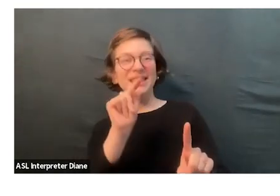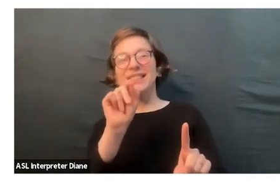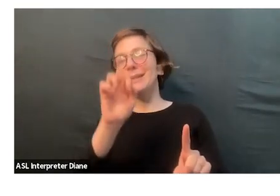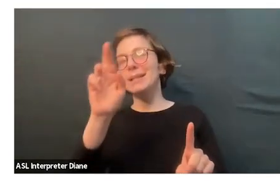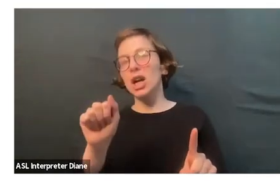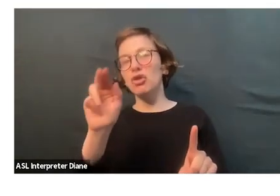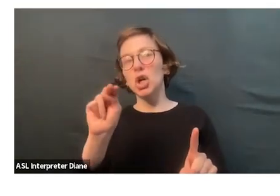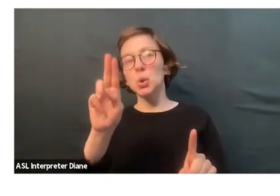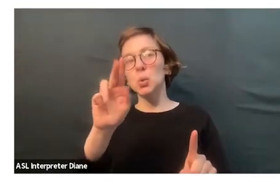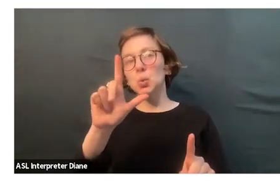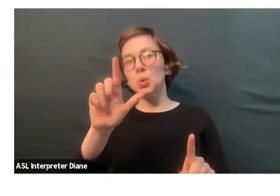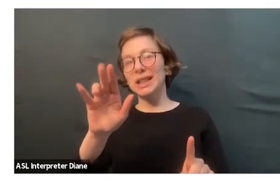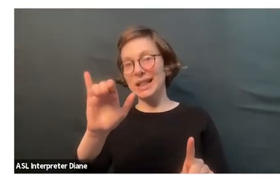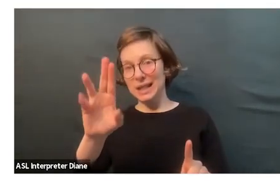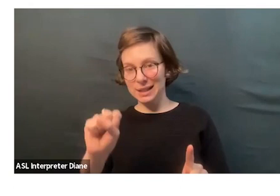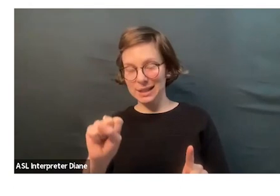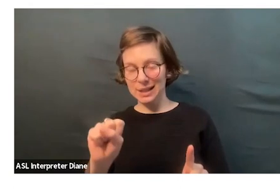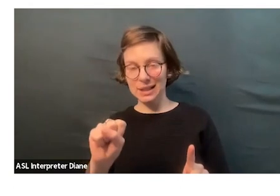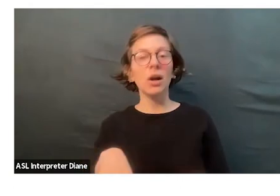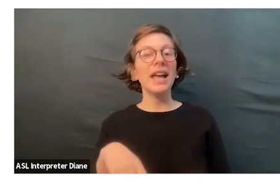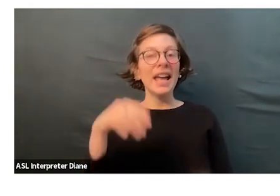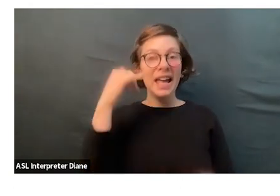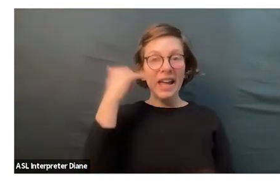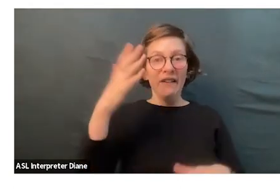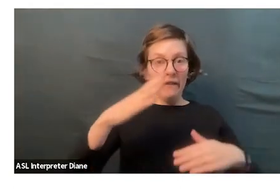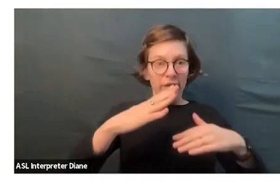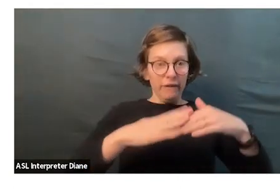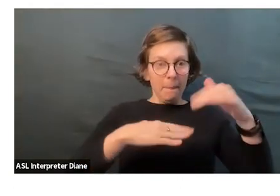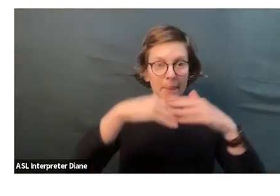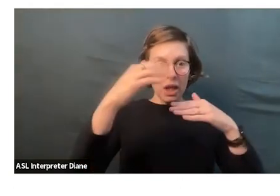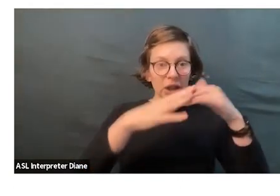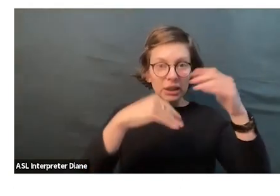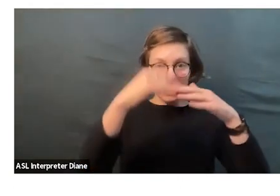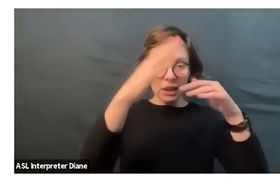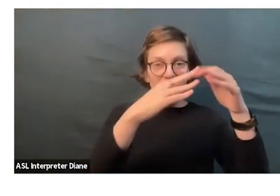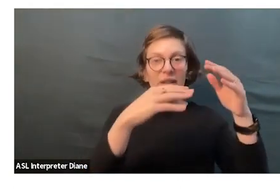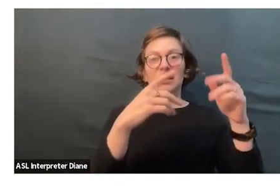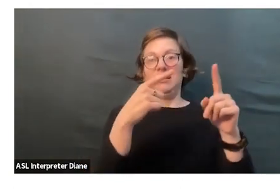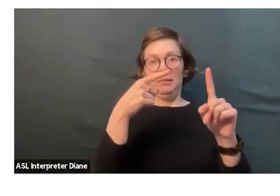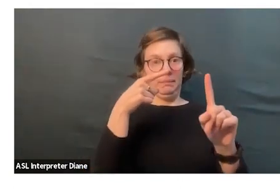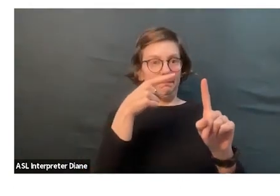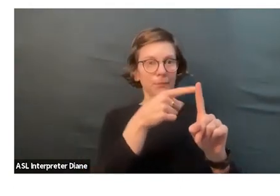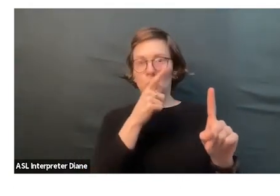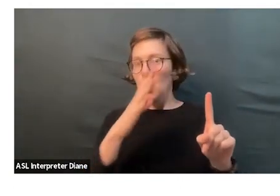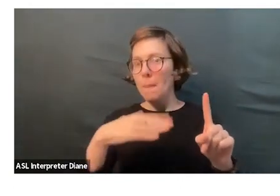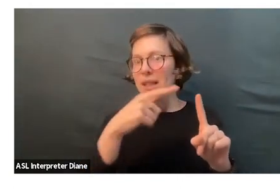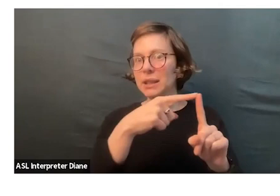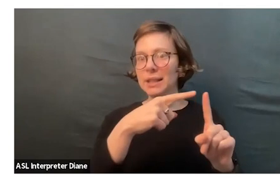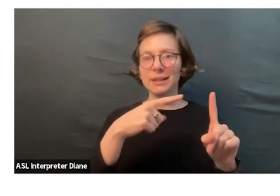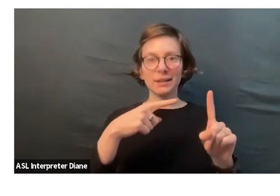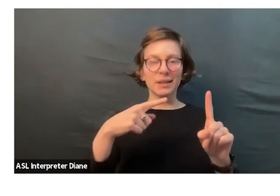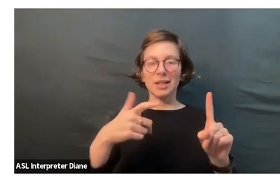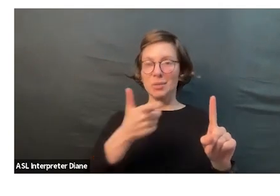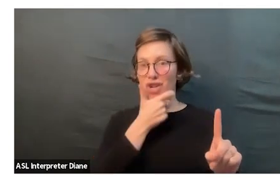the flora and fauna and the animals that existed there was appropriated by the British Empire in order to teach the settlers how to live in